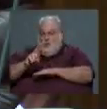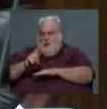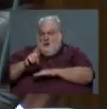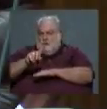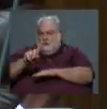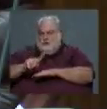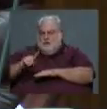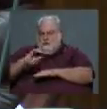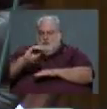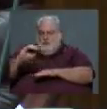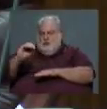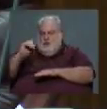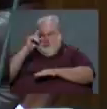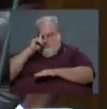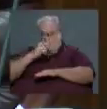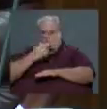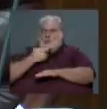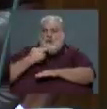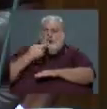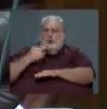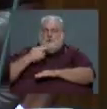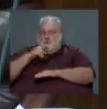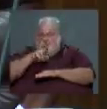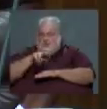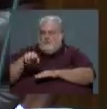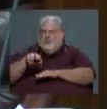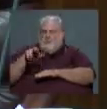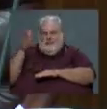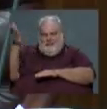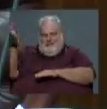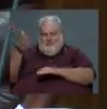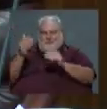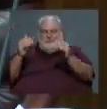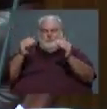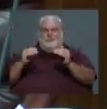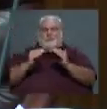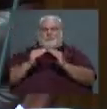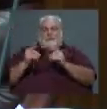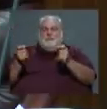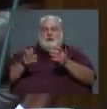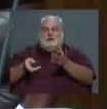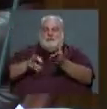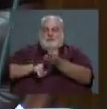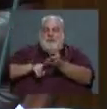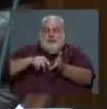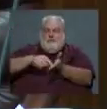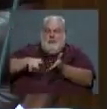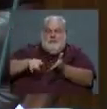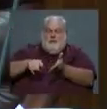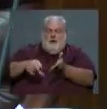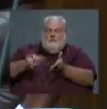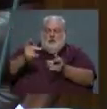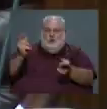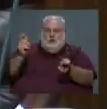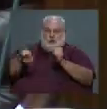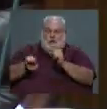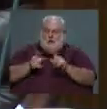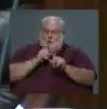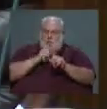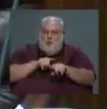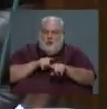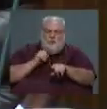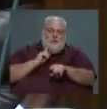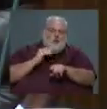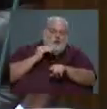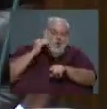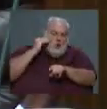installation of prefabricated restrooms, and for the purposes, a resolution authorizes the City Manager to execute a payment of 2 change orders for an elderly home